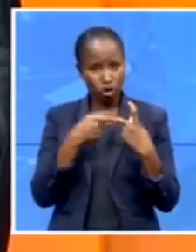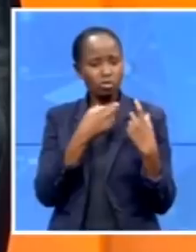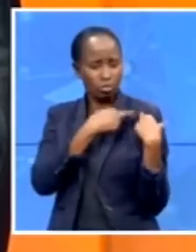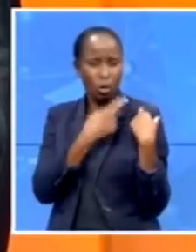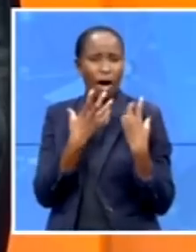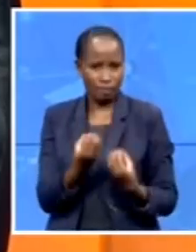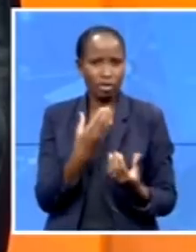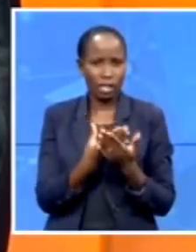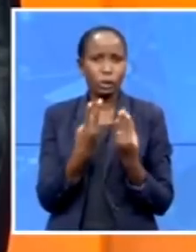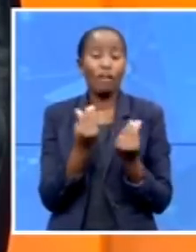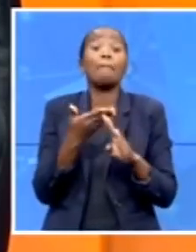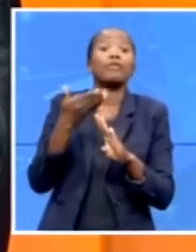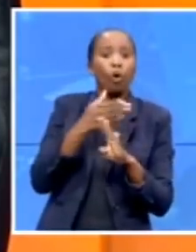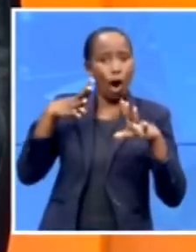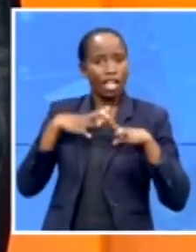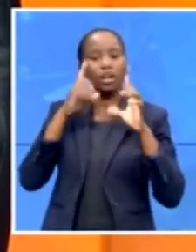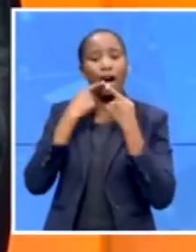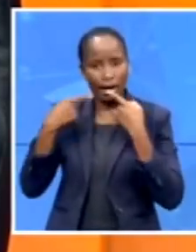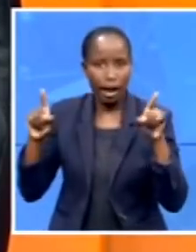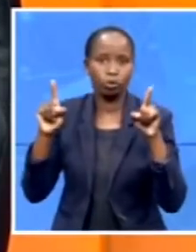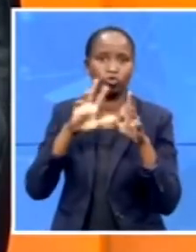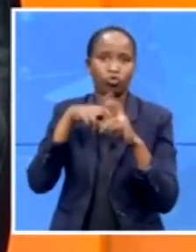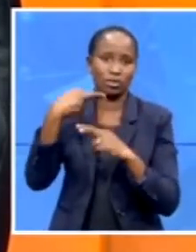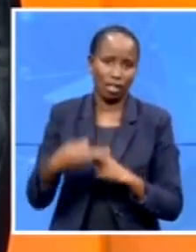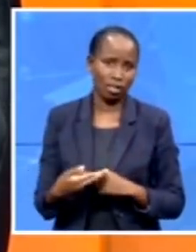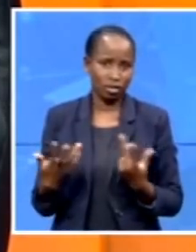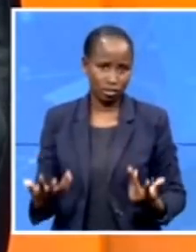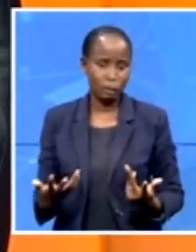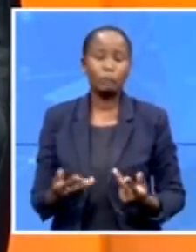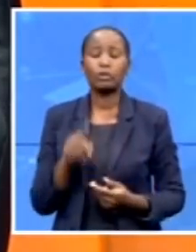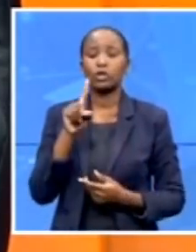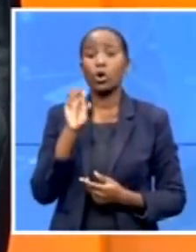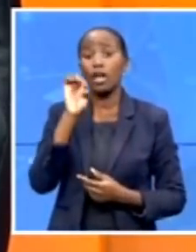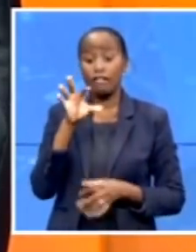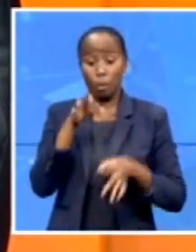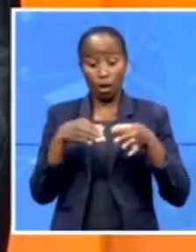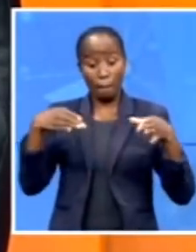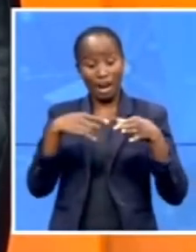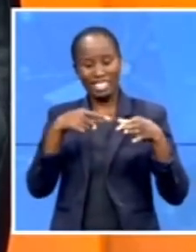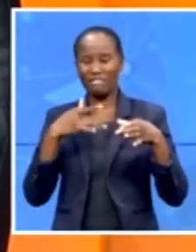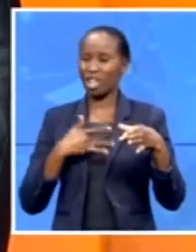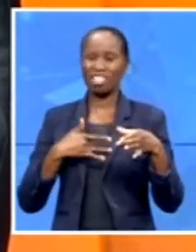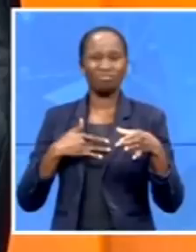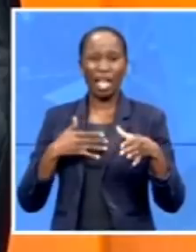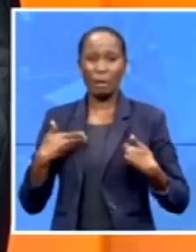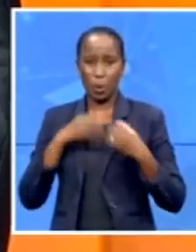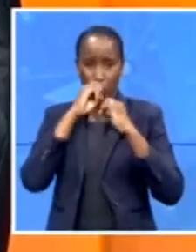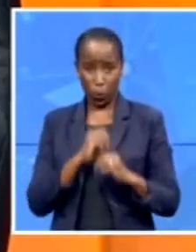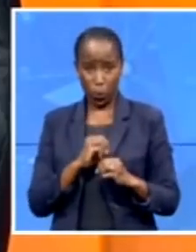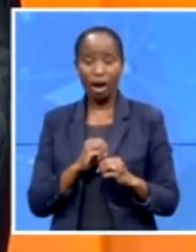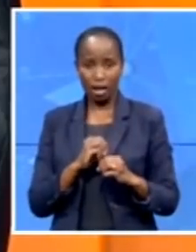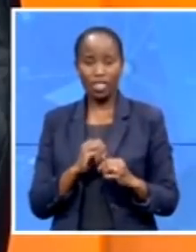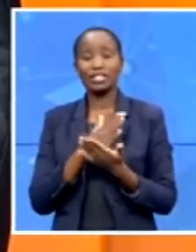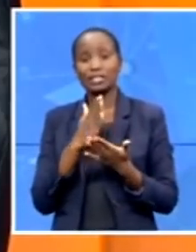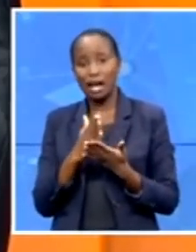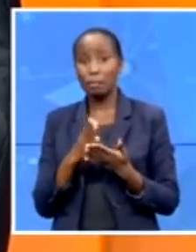And then, if the party is not happy with that, some of these issues are actually going to end up in the Electoral Court, because it does